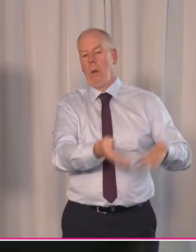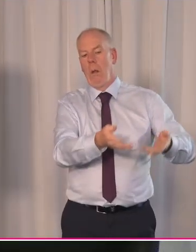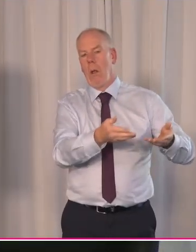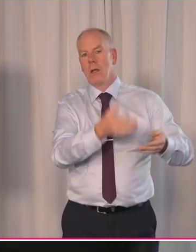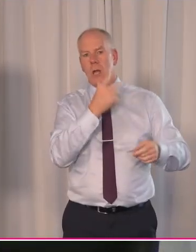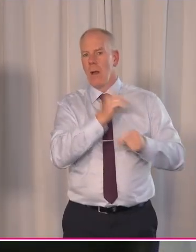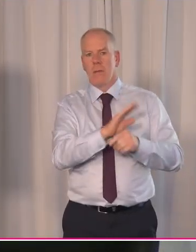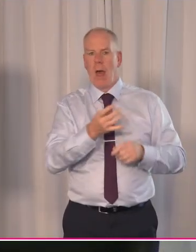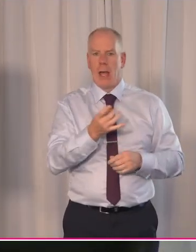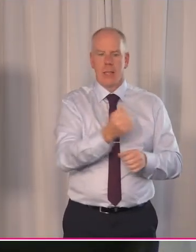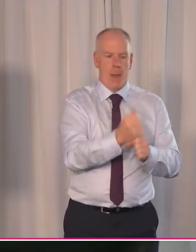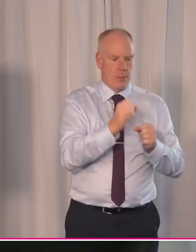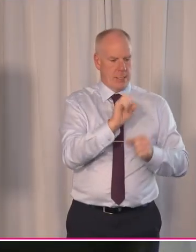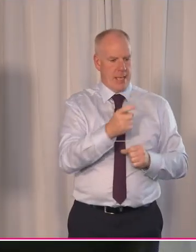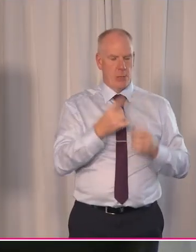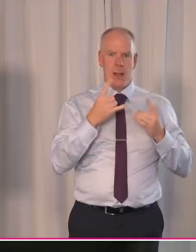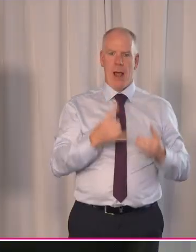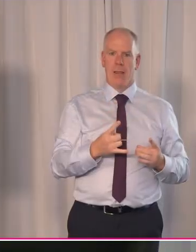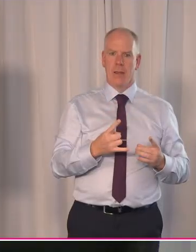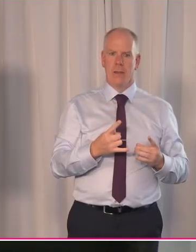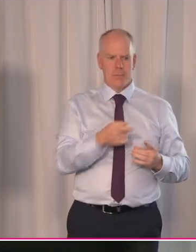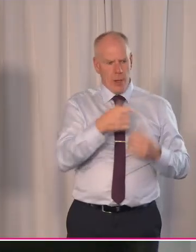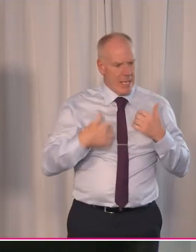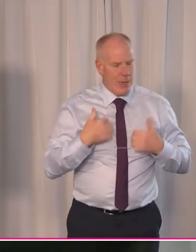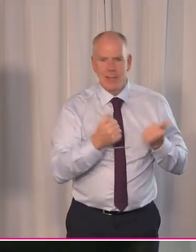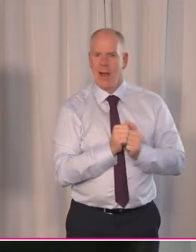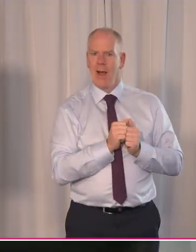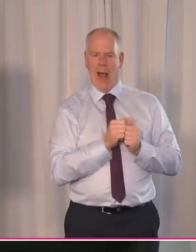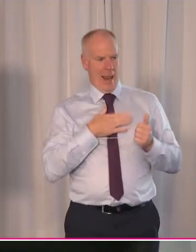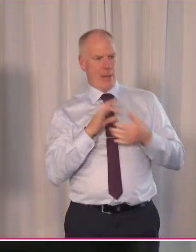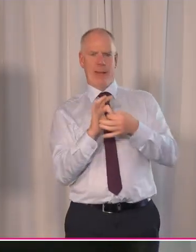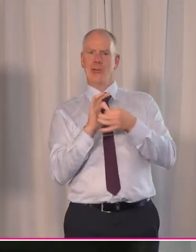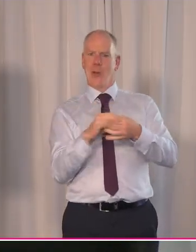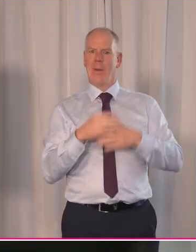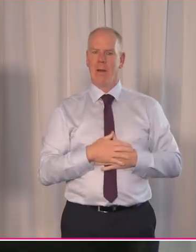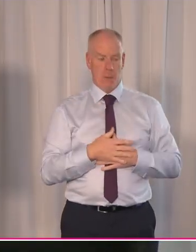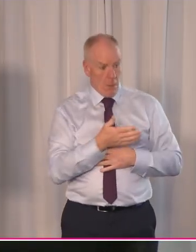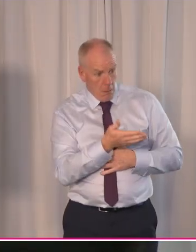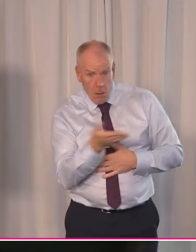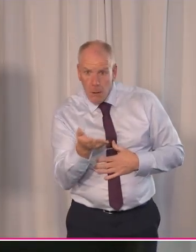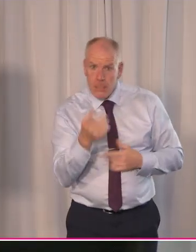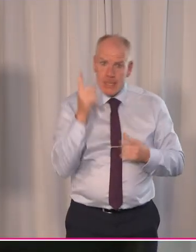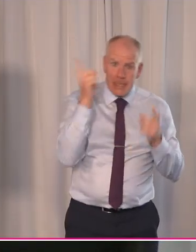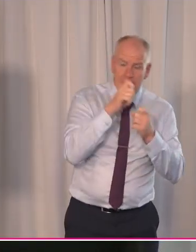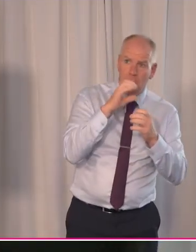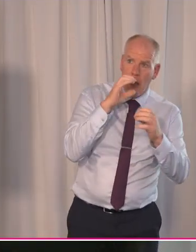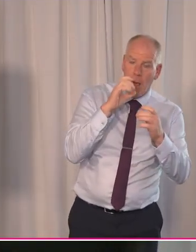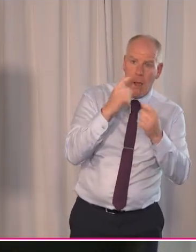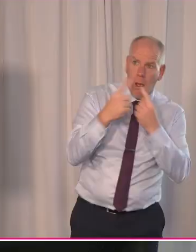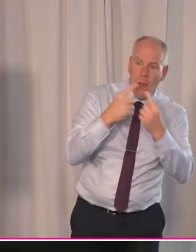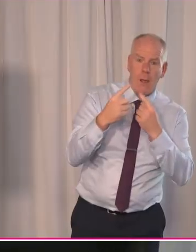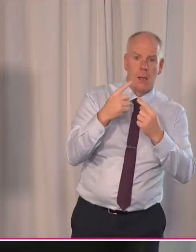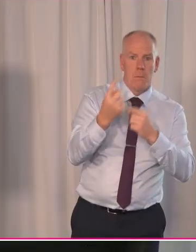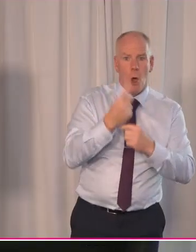about asking you, what are your interests, and would you like to be in a relationship, or have you found it difficult to communicate with a partner or